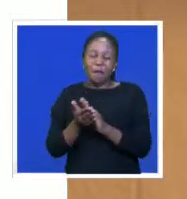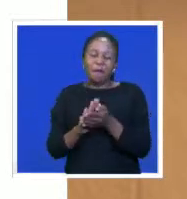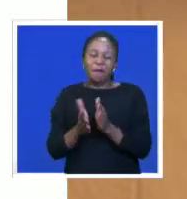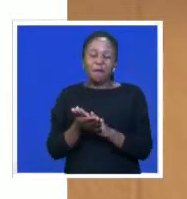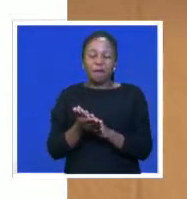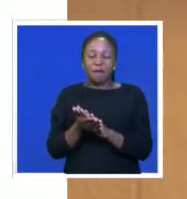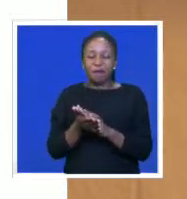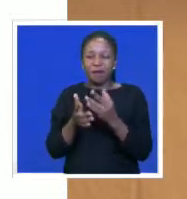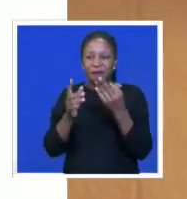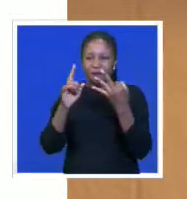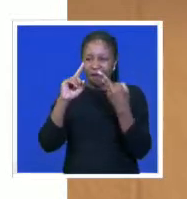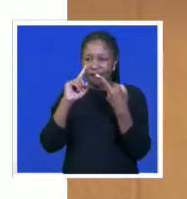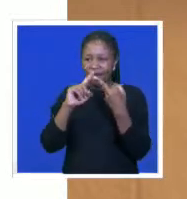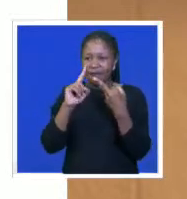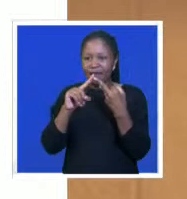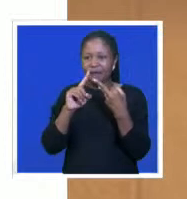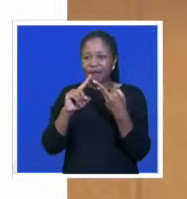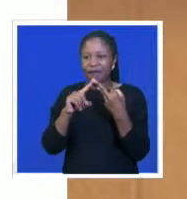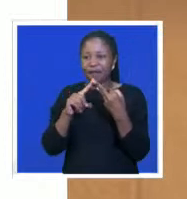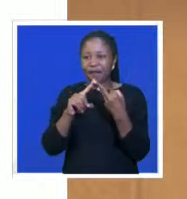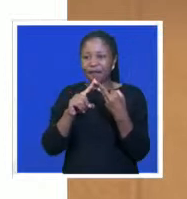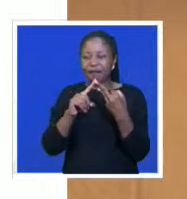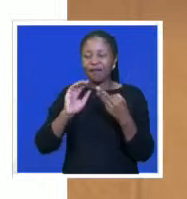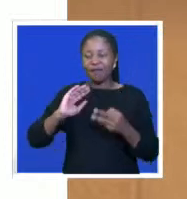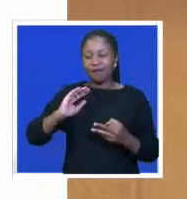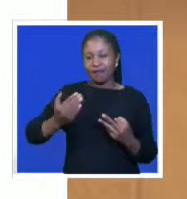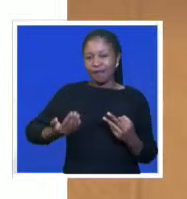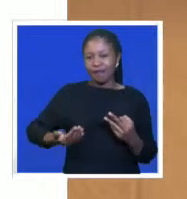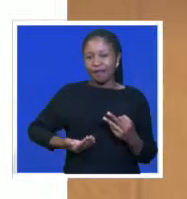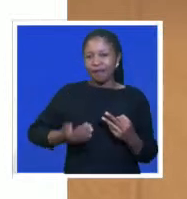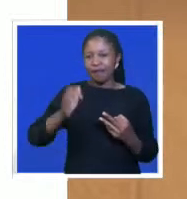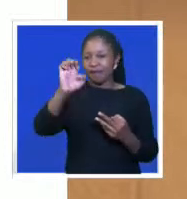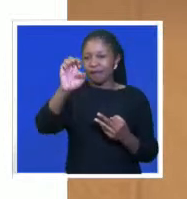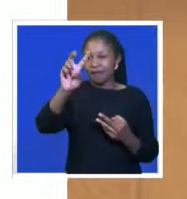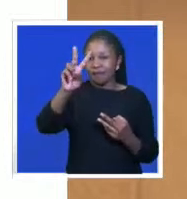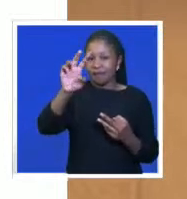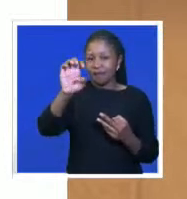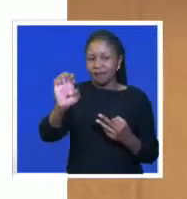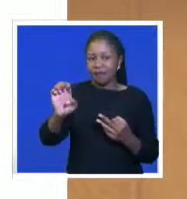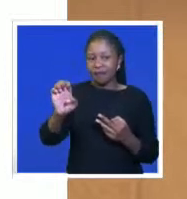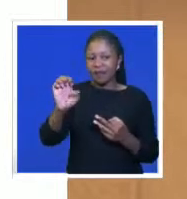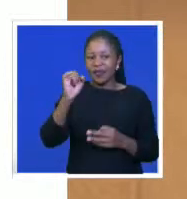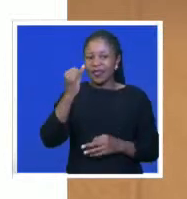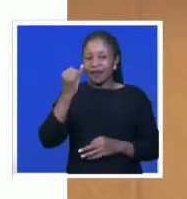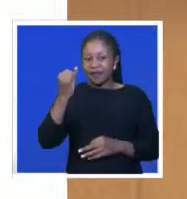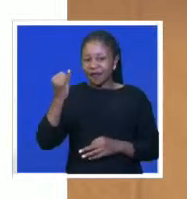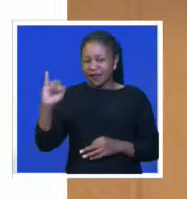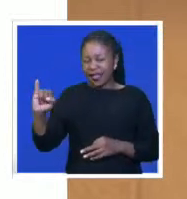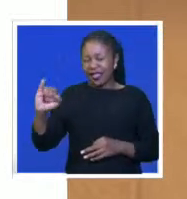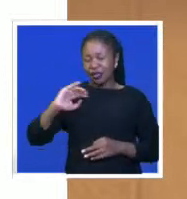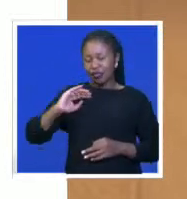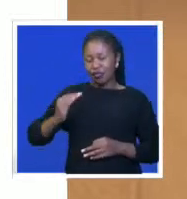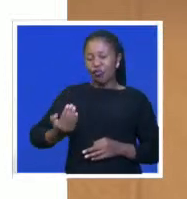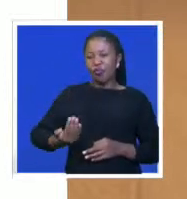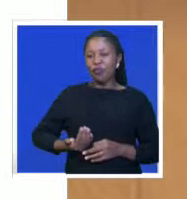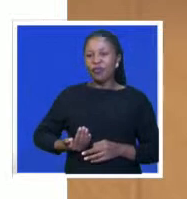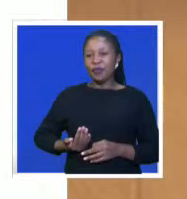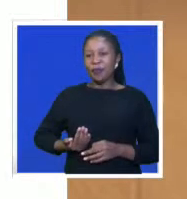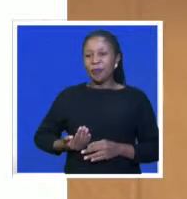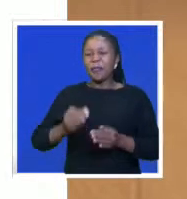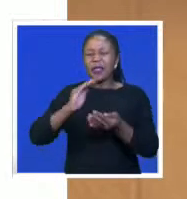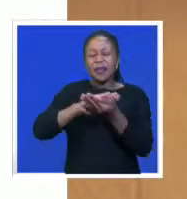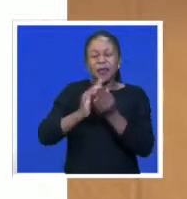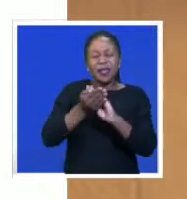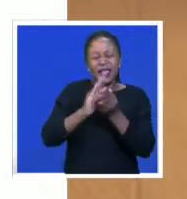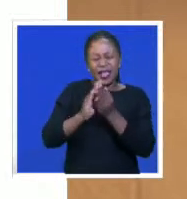Eve is the first woman, and she was created to be a helper to